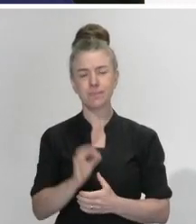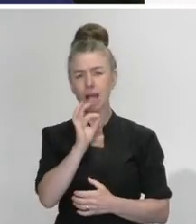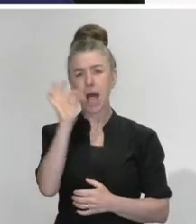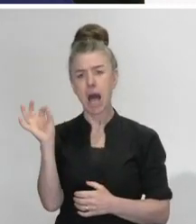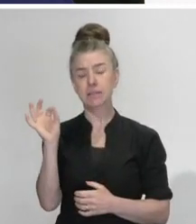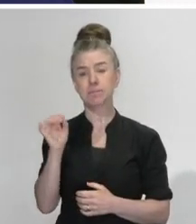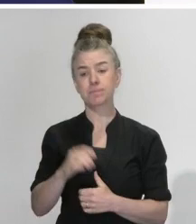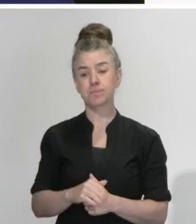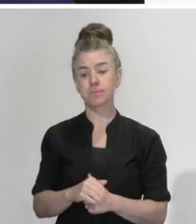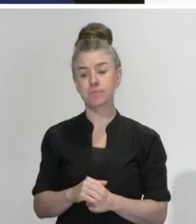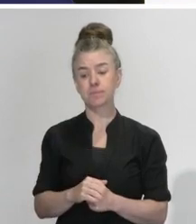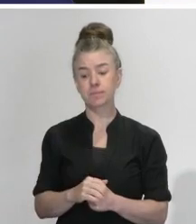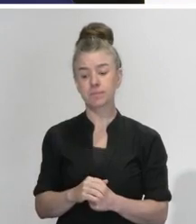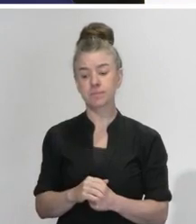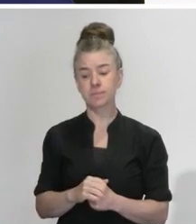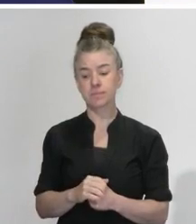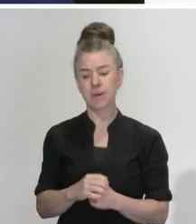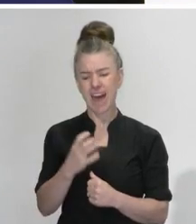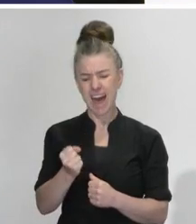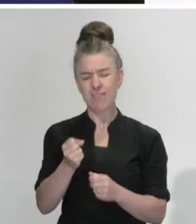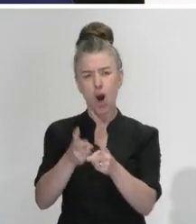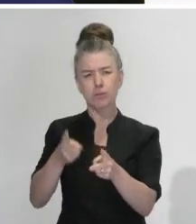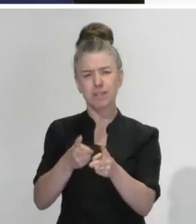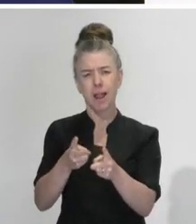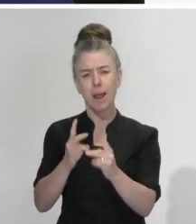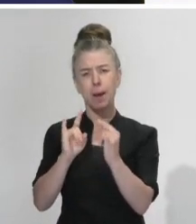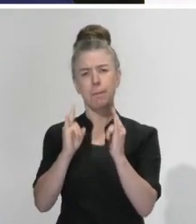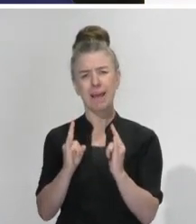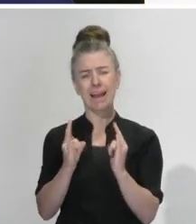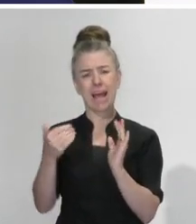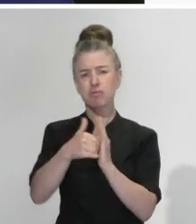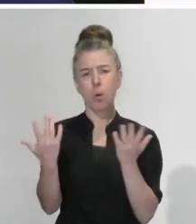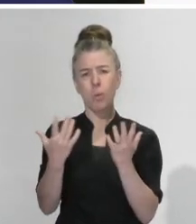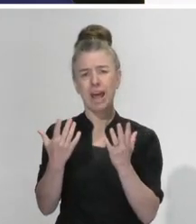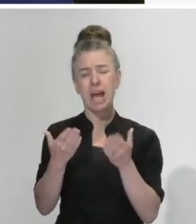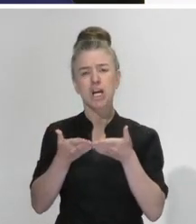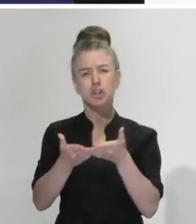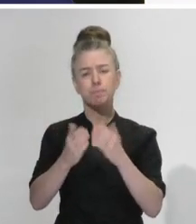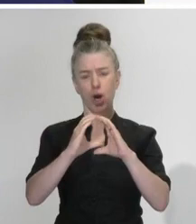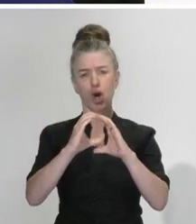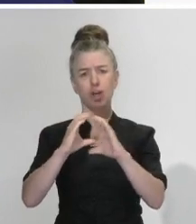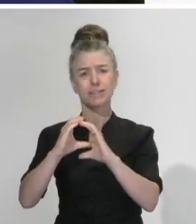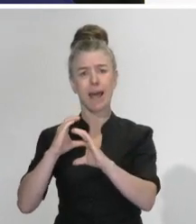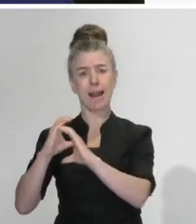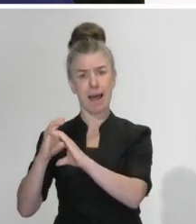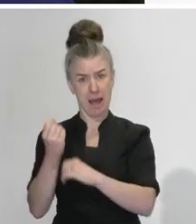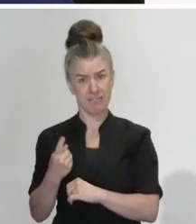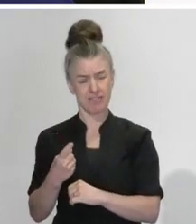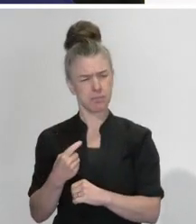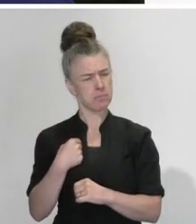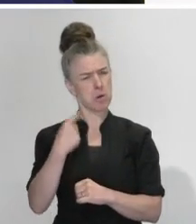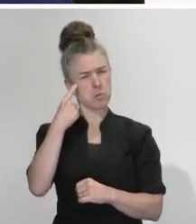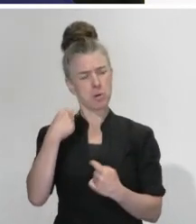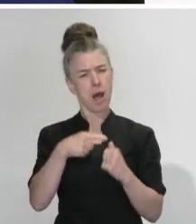temporary medical centres being built inside shipping containers? Not that I know of at the moment. We have, with our hospitals having freed